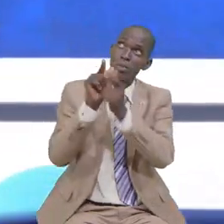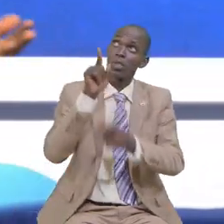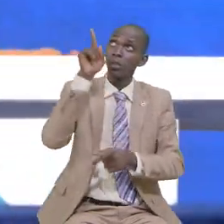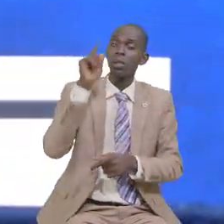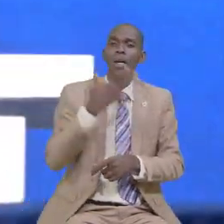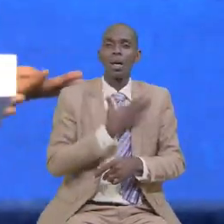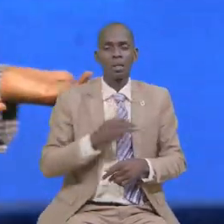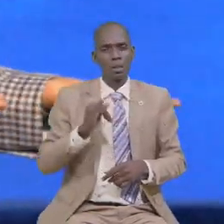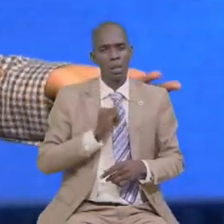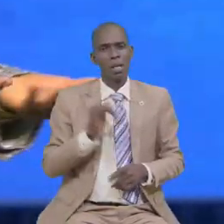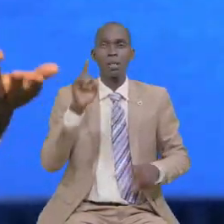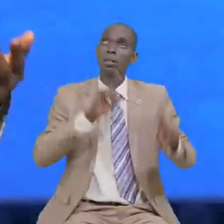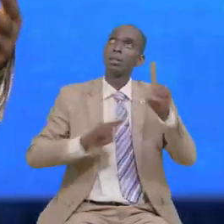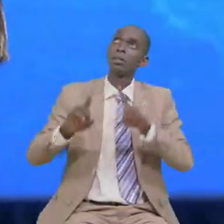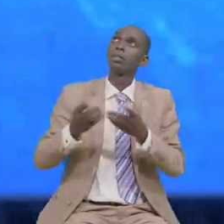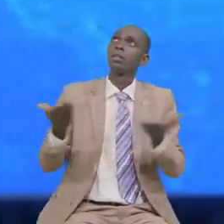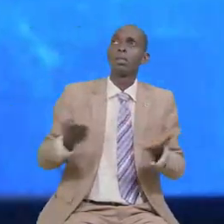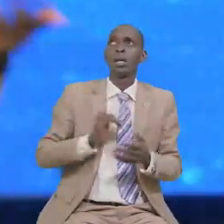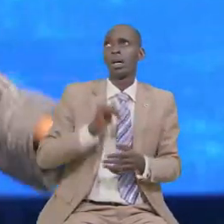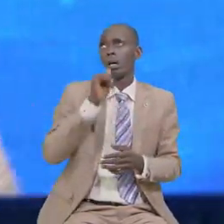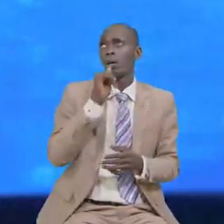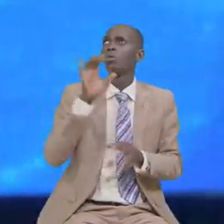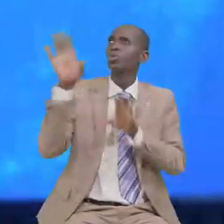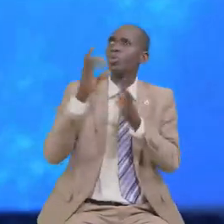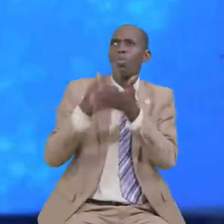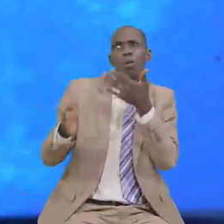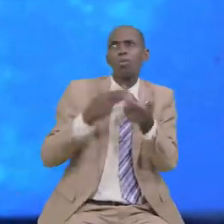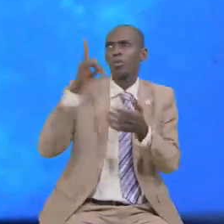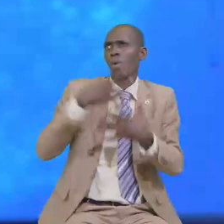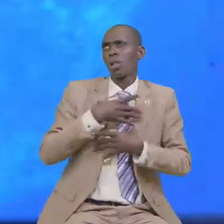said, here I am. Do whatever you like with me.